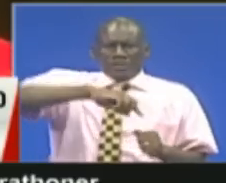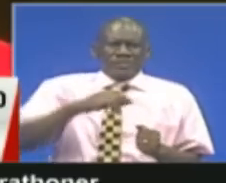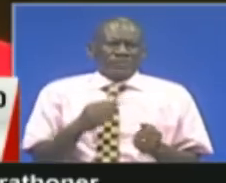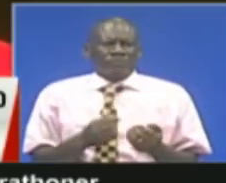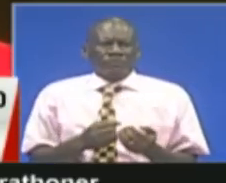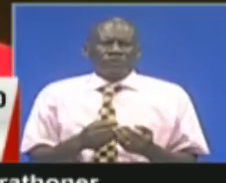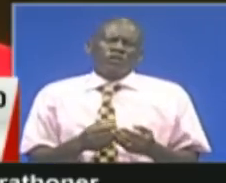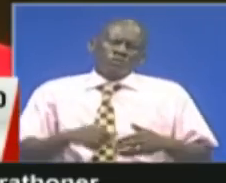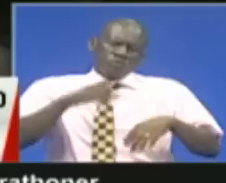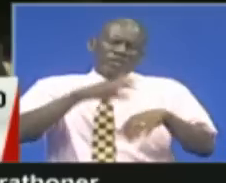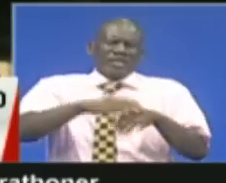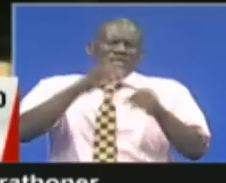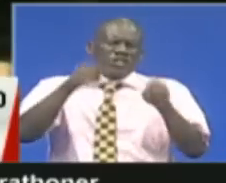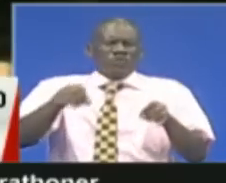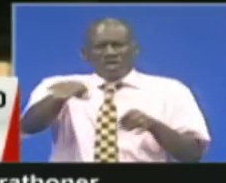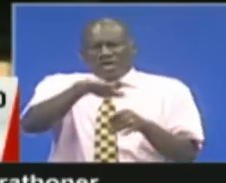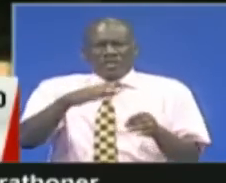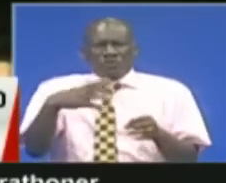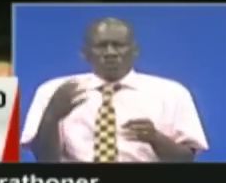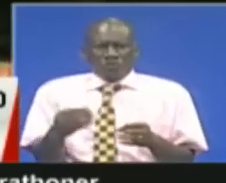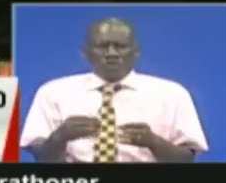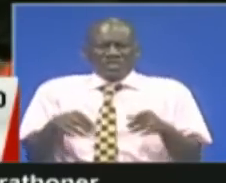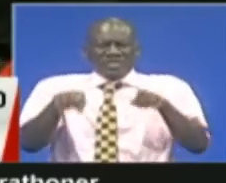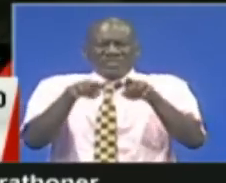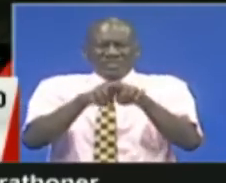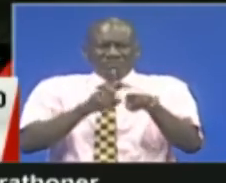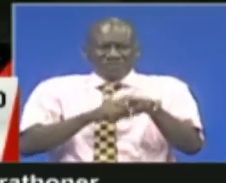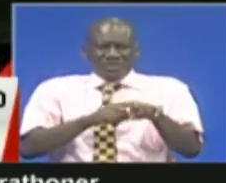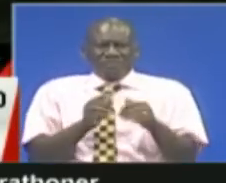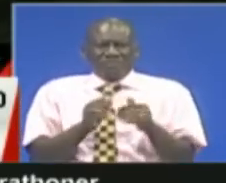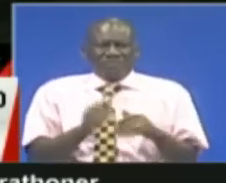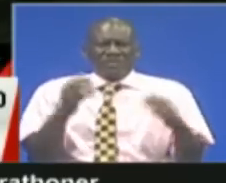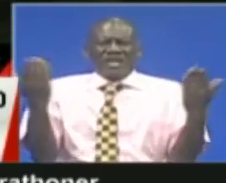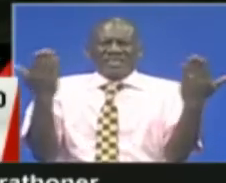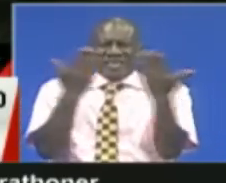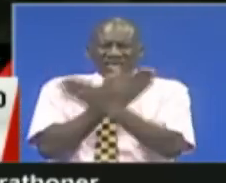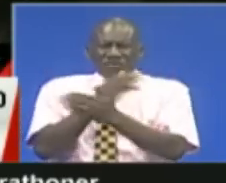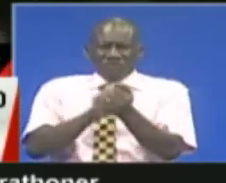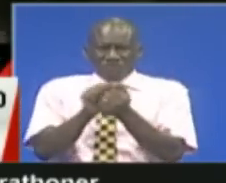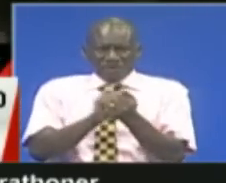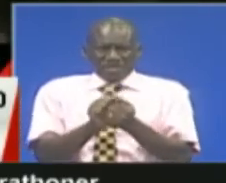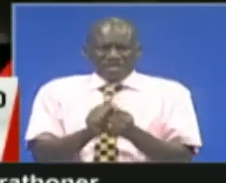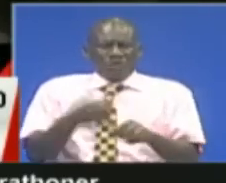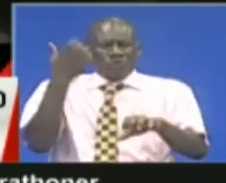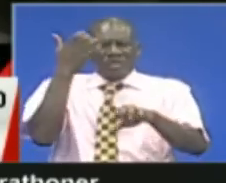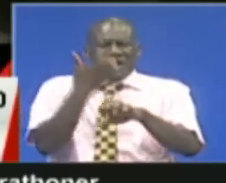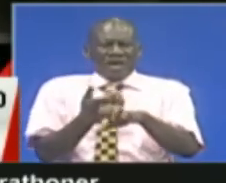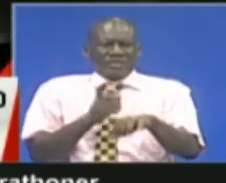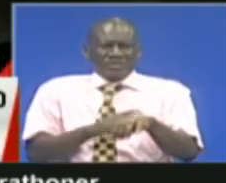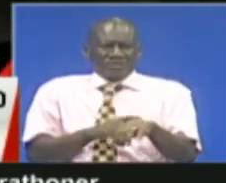na tutapata tu mali. That very time, in the night, it was very difficult.